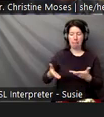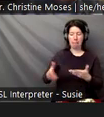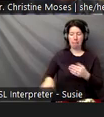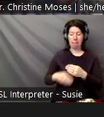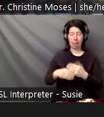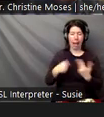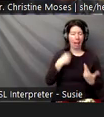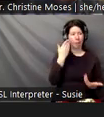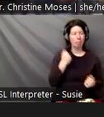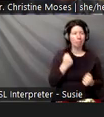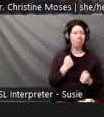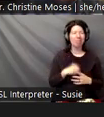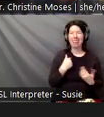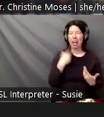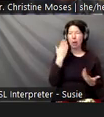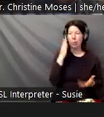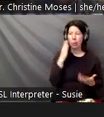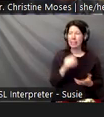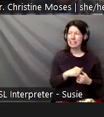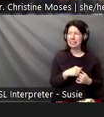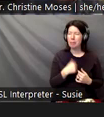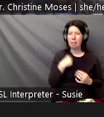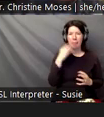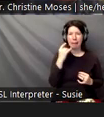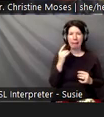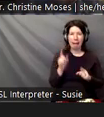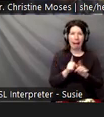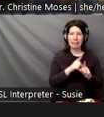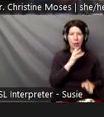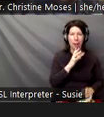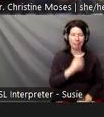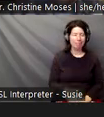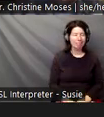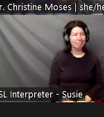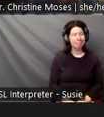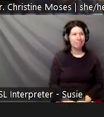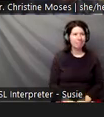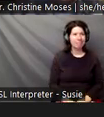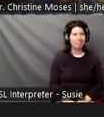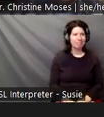I don't know what I'm thinking as I'm talking, but it feels like